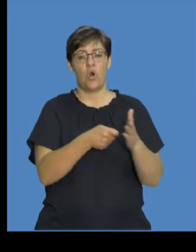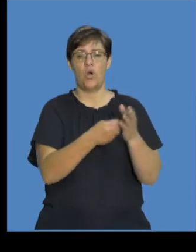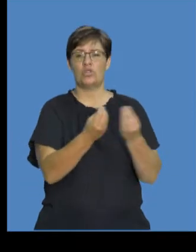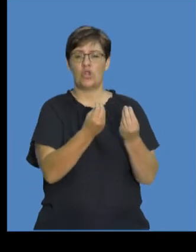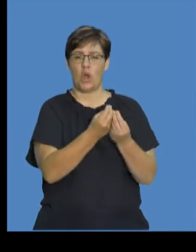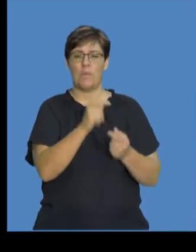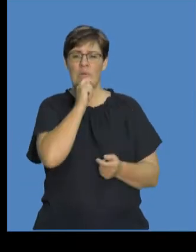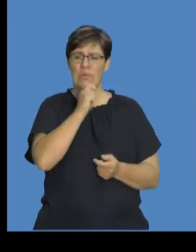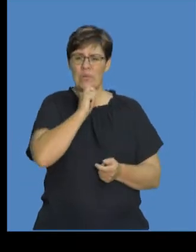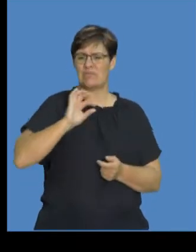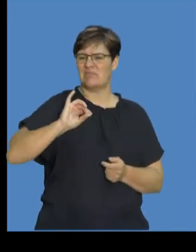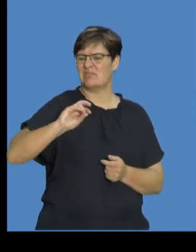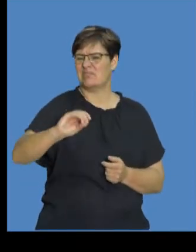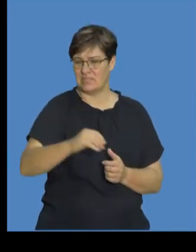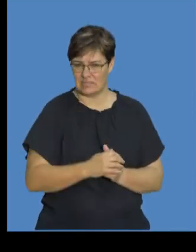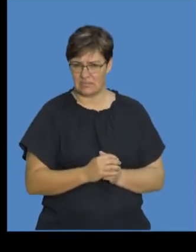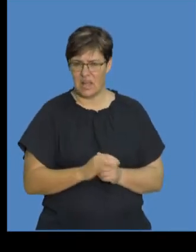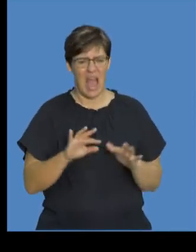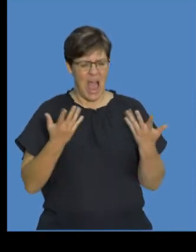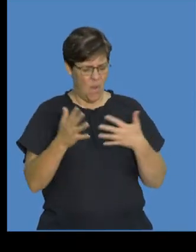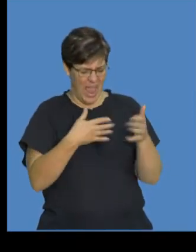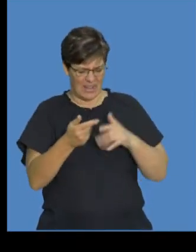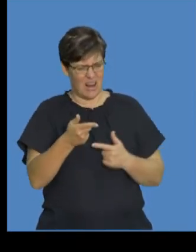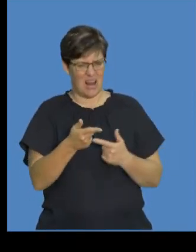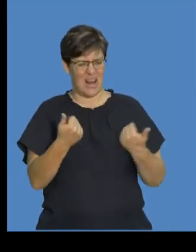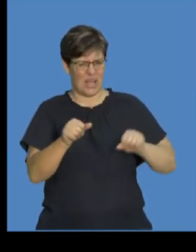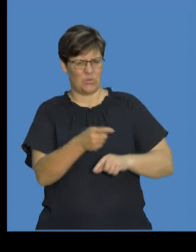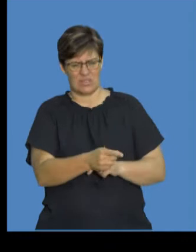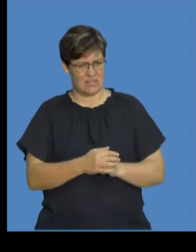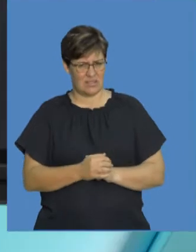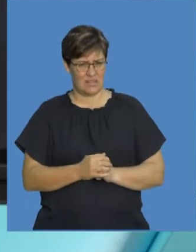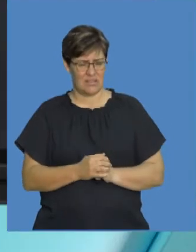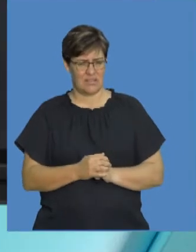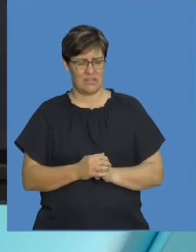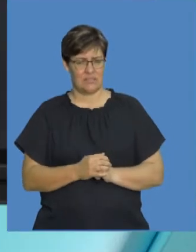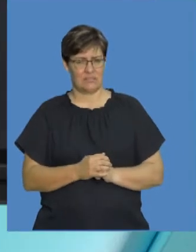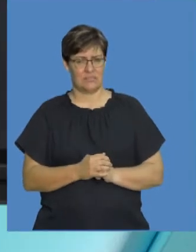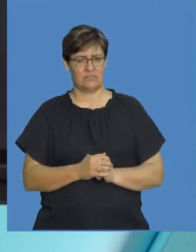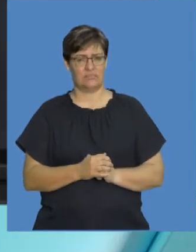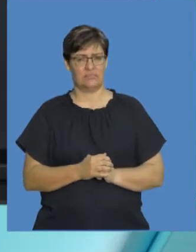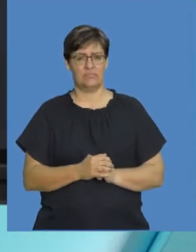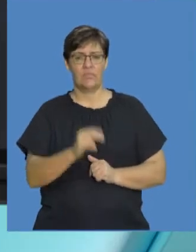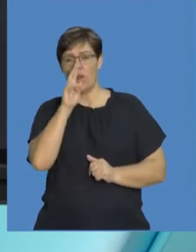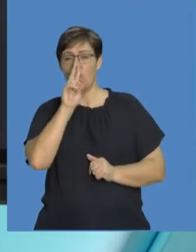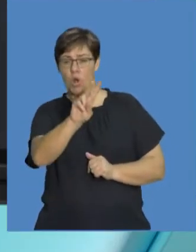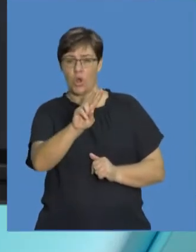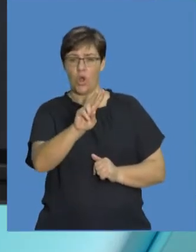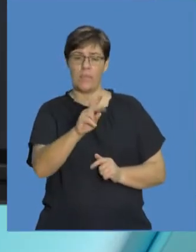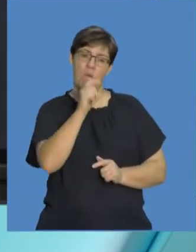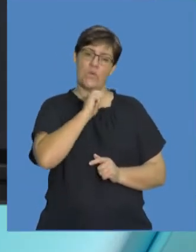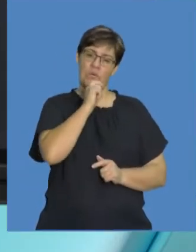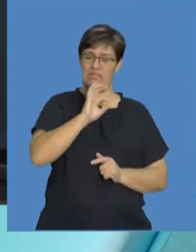stores stock. Okay, now, how do you deal with this account here? Obviously, if you're looking